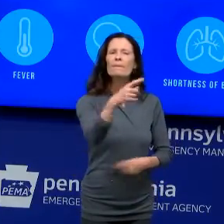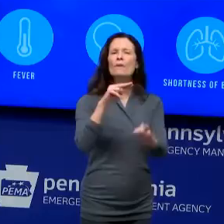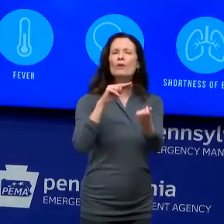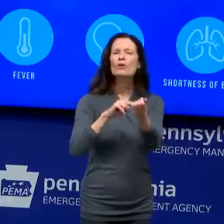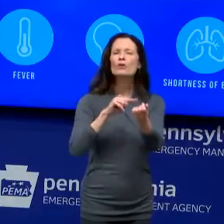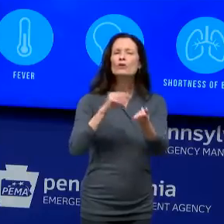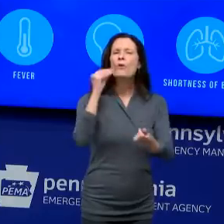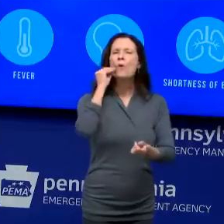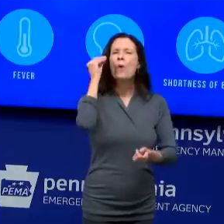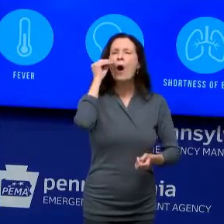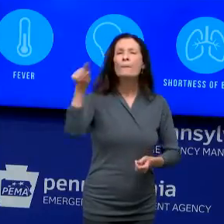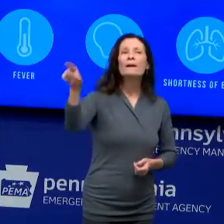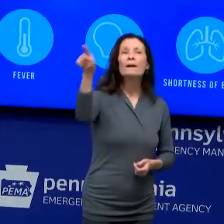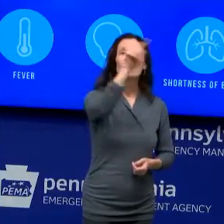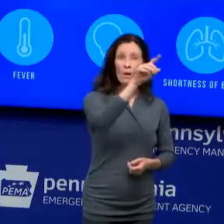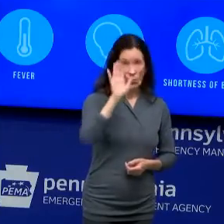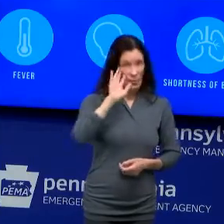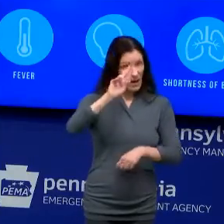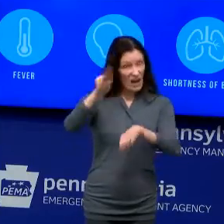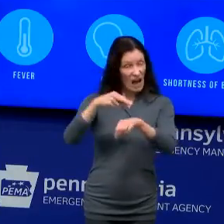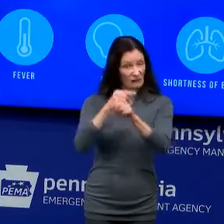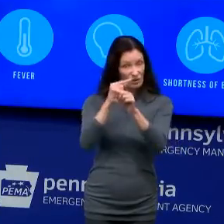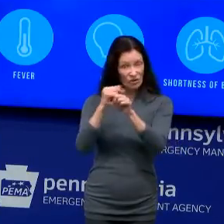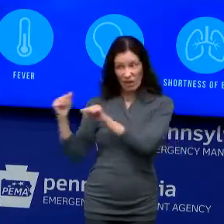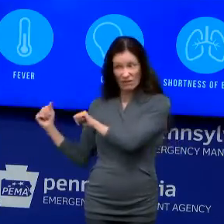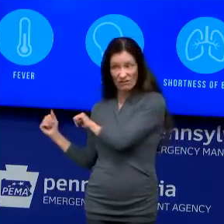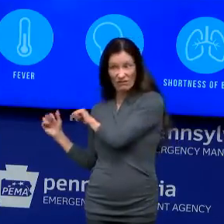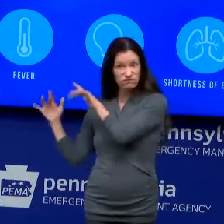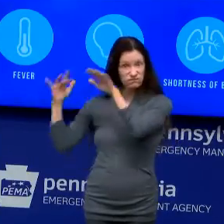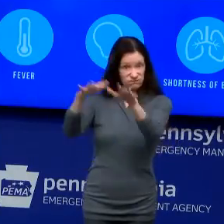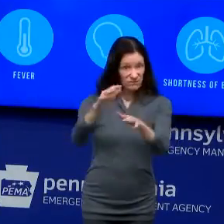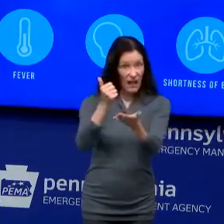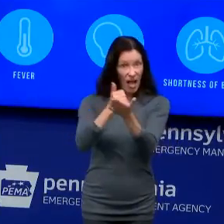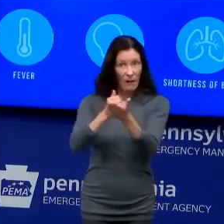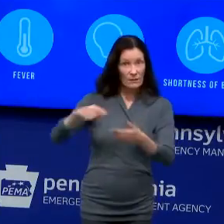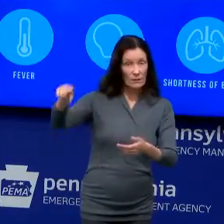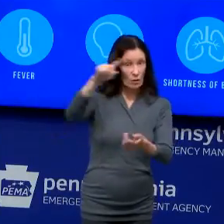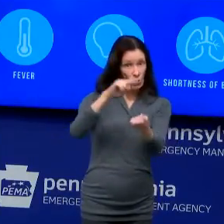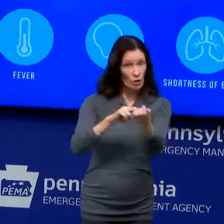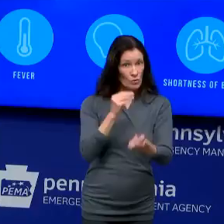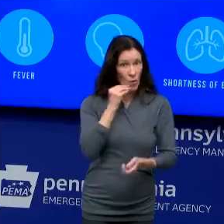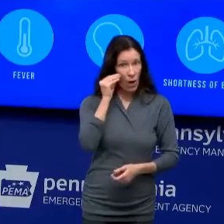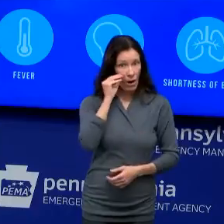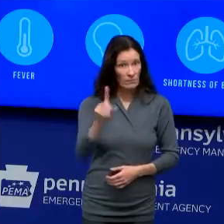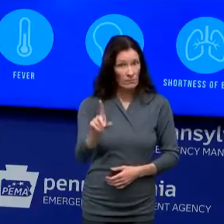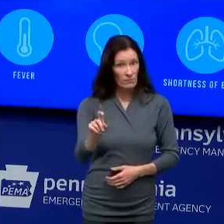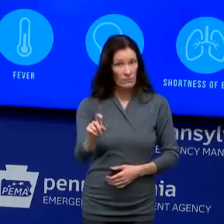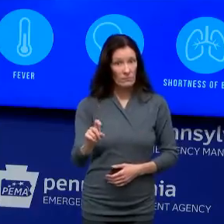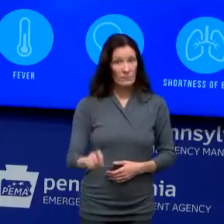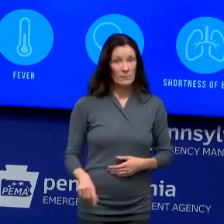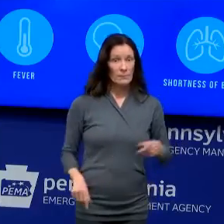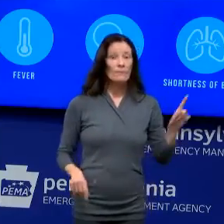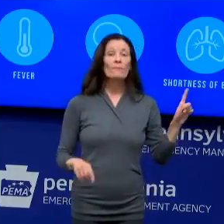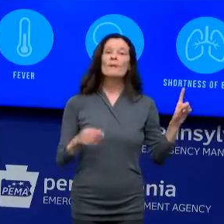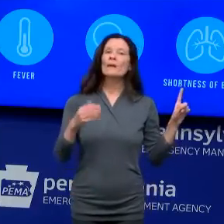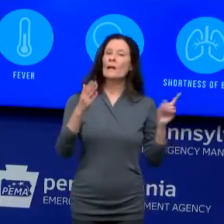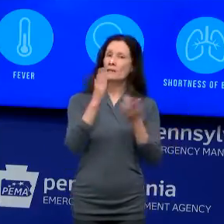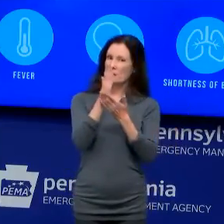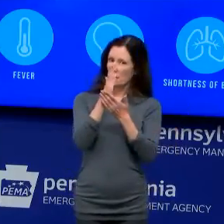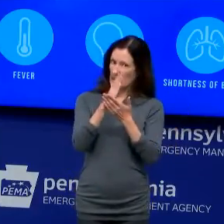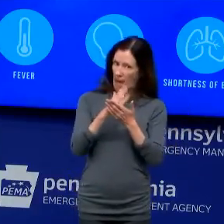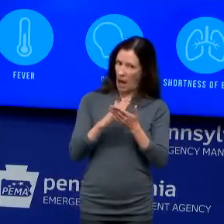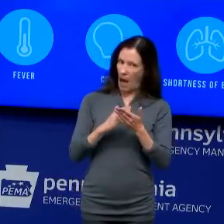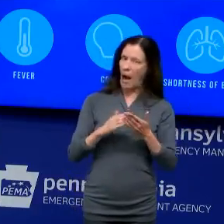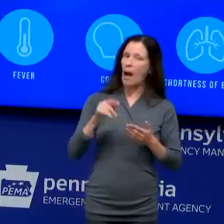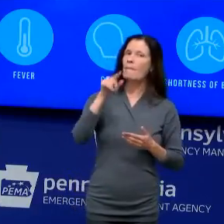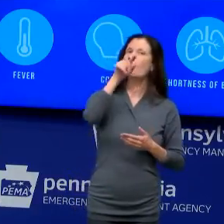are being assisted by the National Guard, and that's the medical support arm of the National Guard, and they're working to help provide care